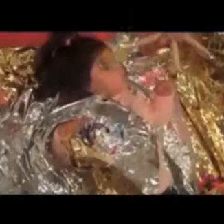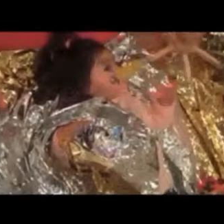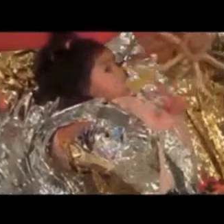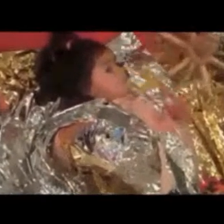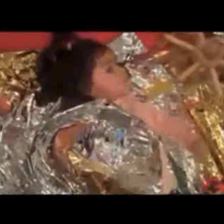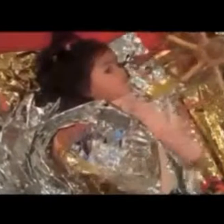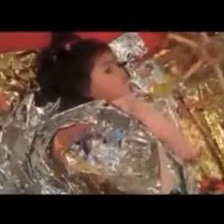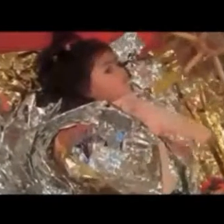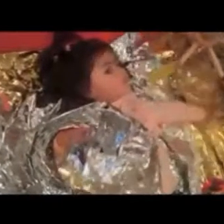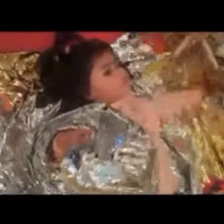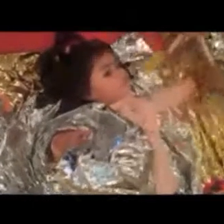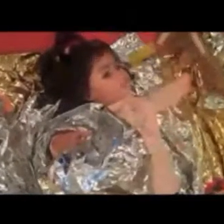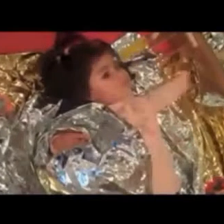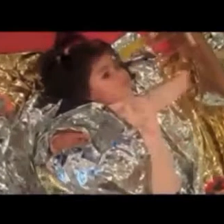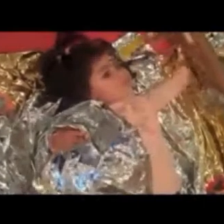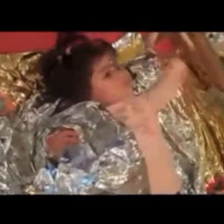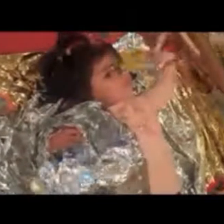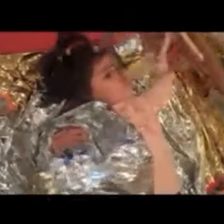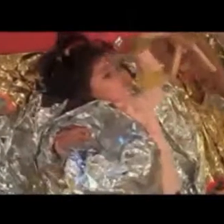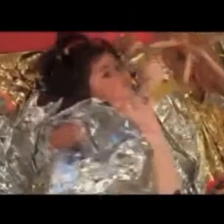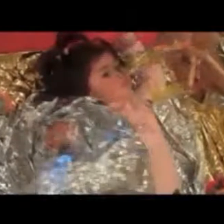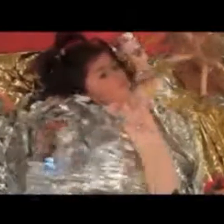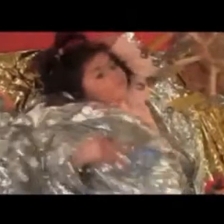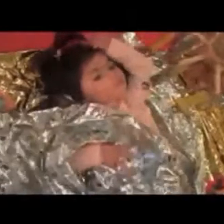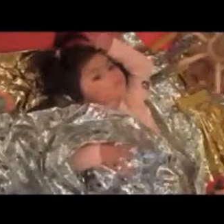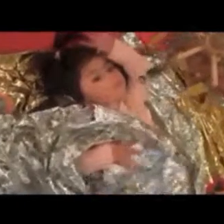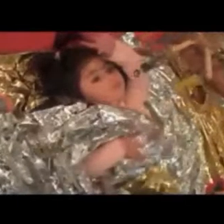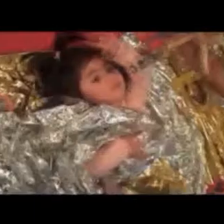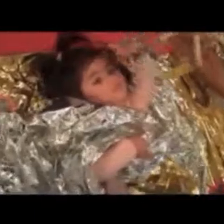Multisensory experiences encourage exploration.